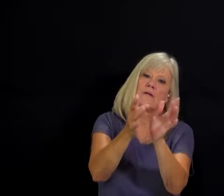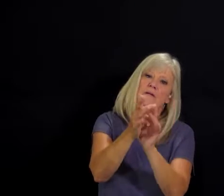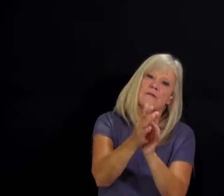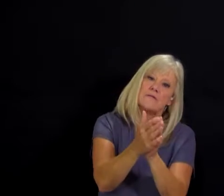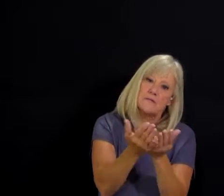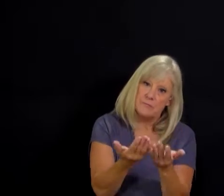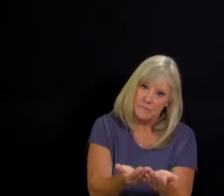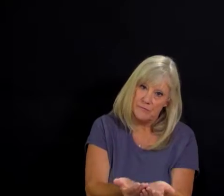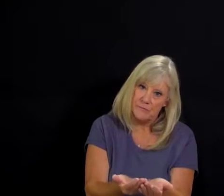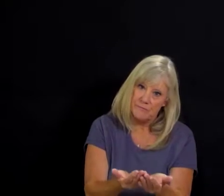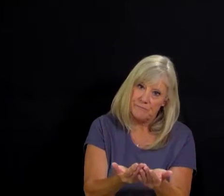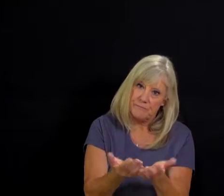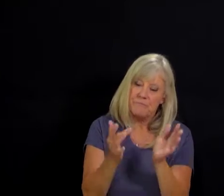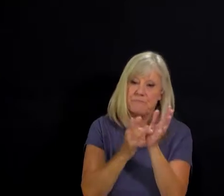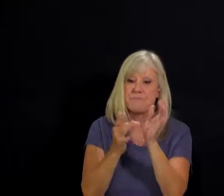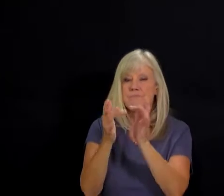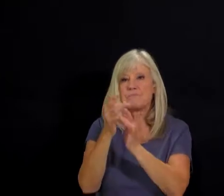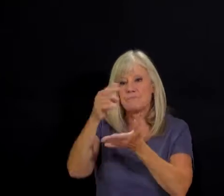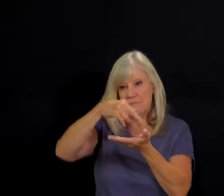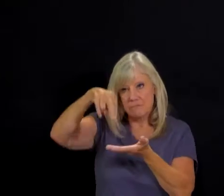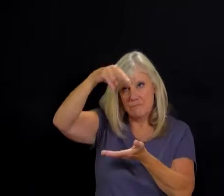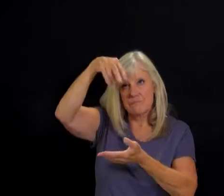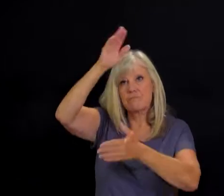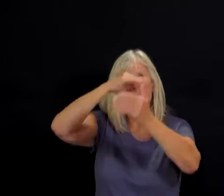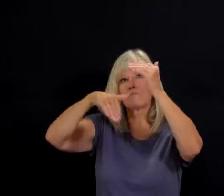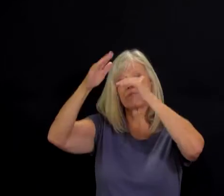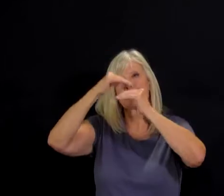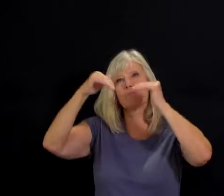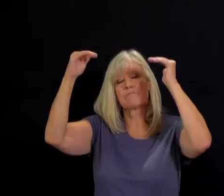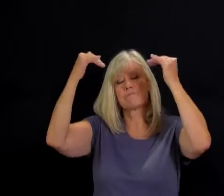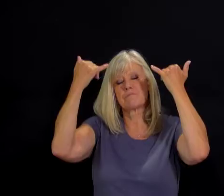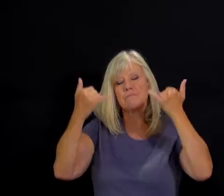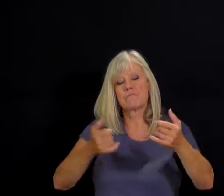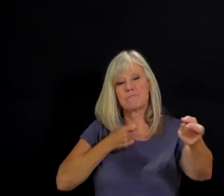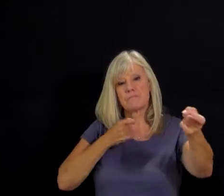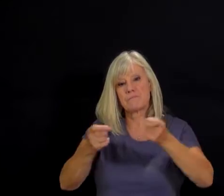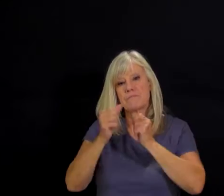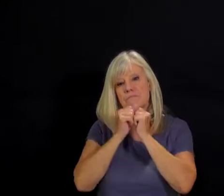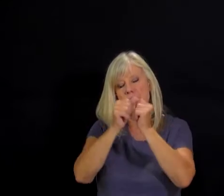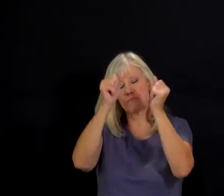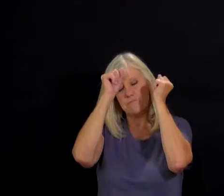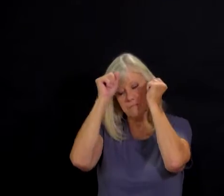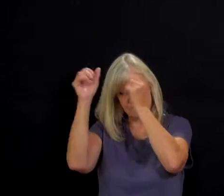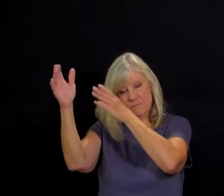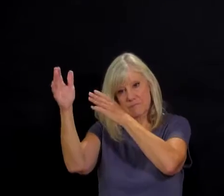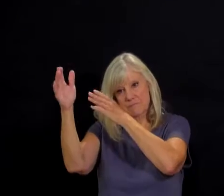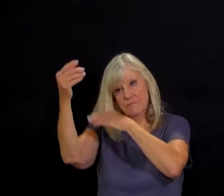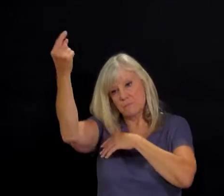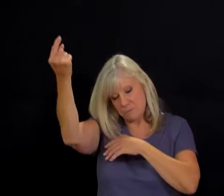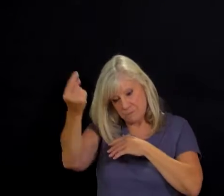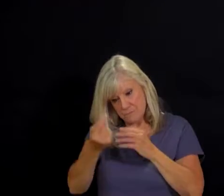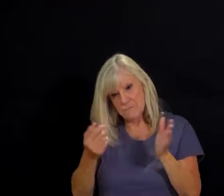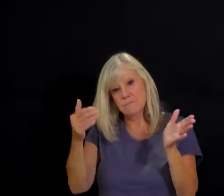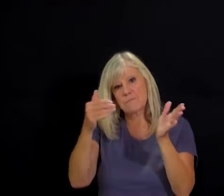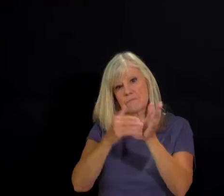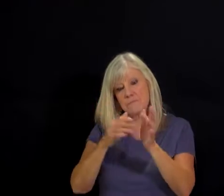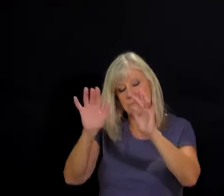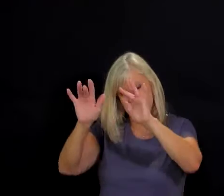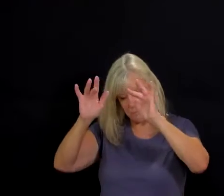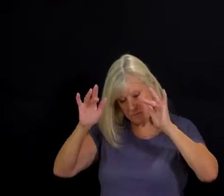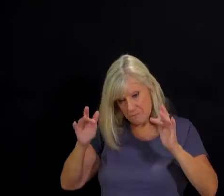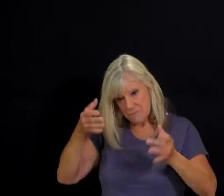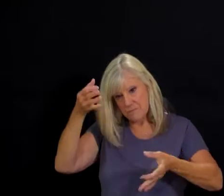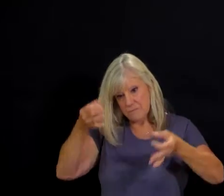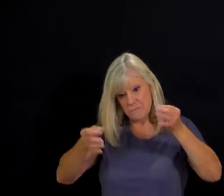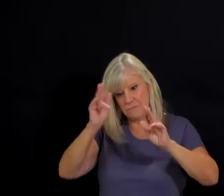the Scriptures. He ascended into heaven and is seated at the right hand of the Father. He will come again in glory to